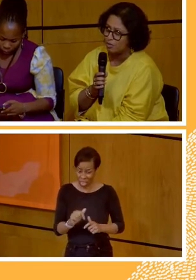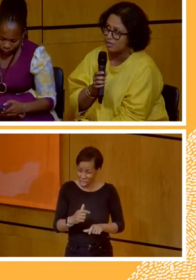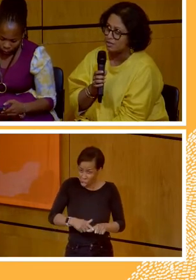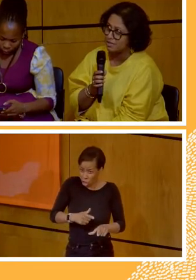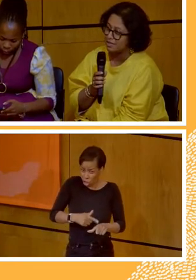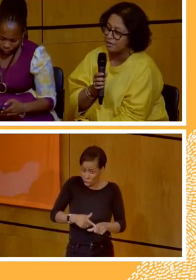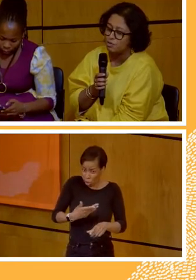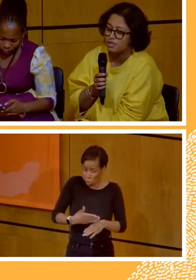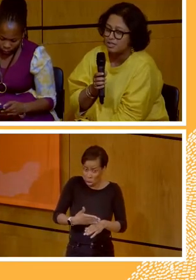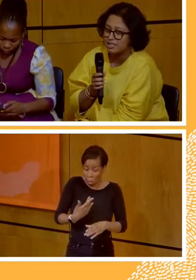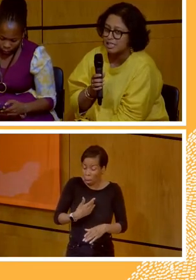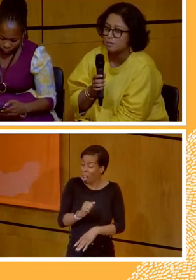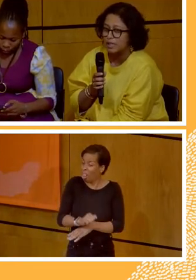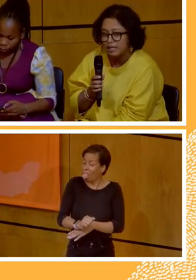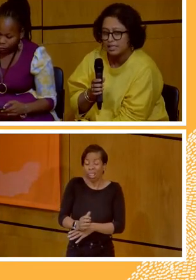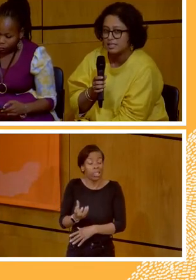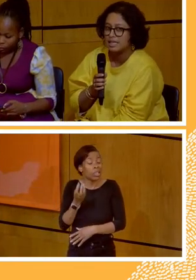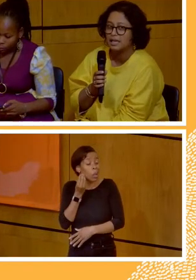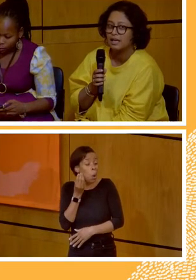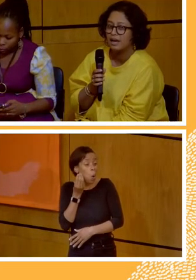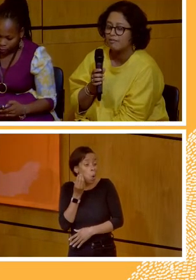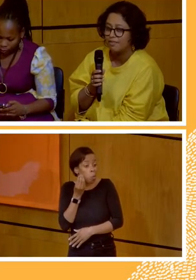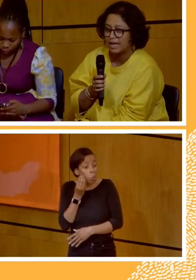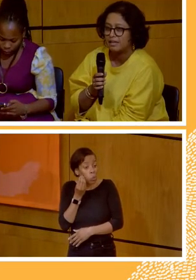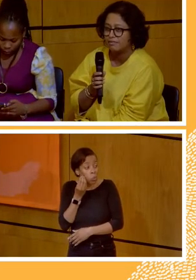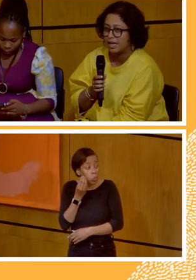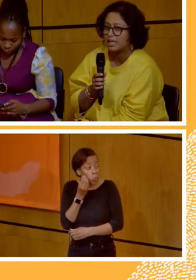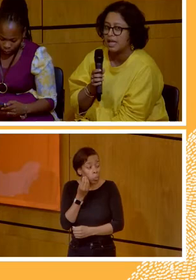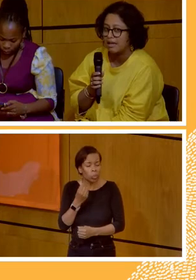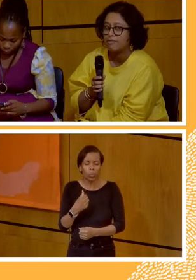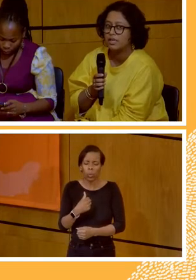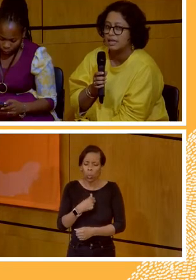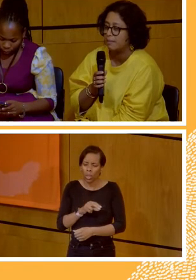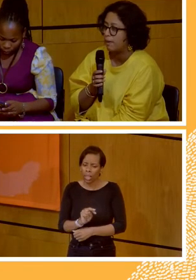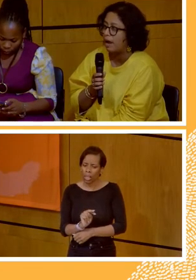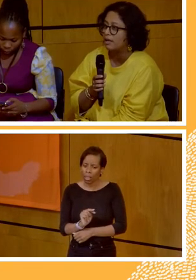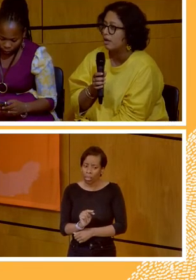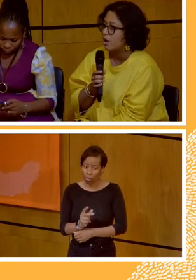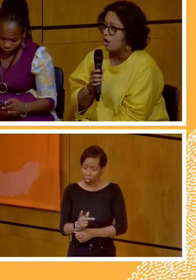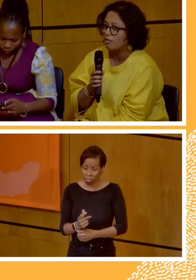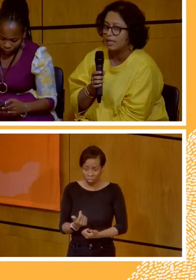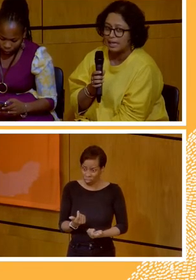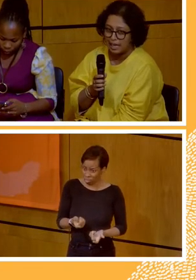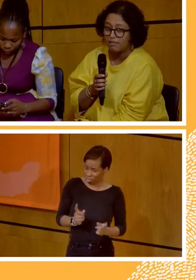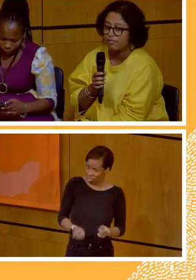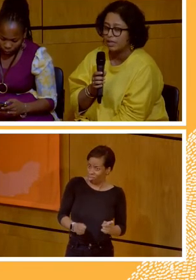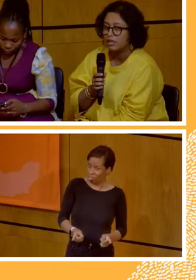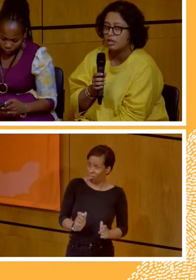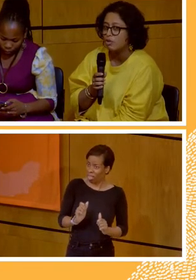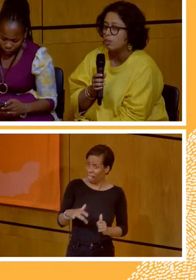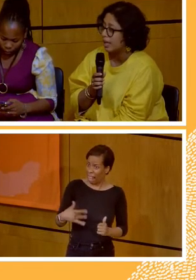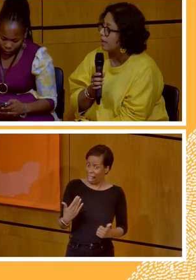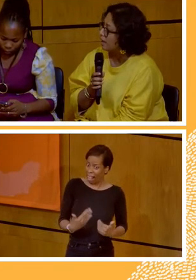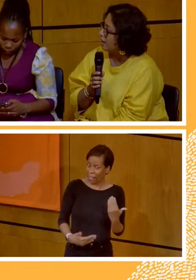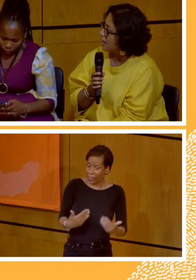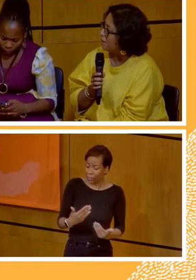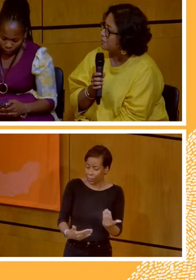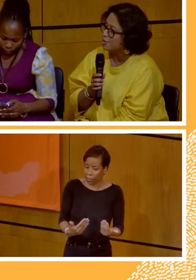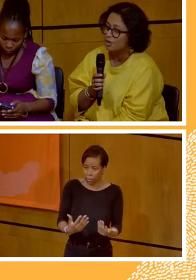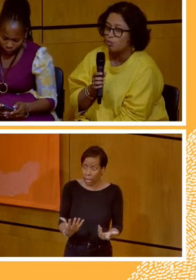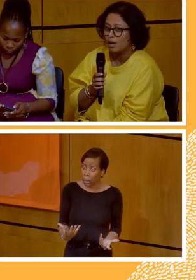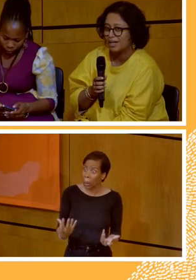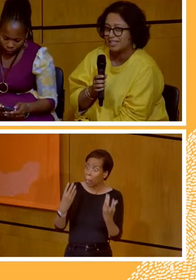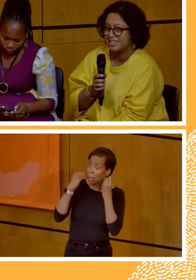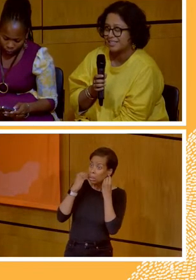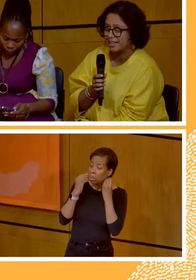So it was just experiencing a very, very everyday part of their life in a new way.